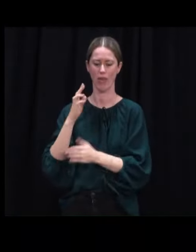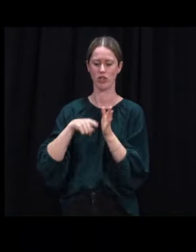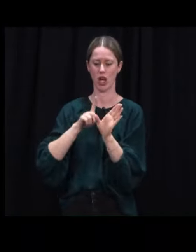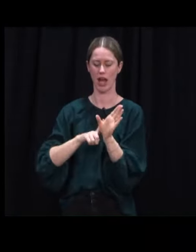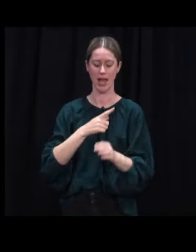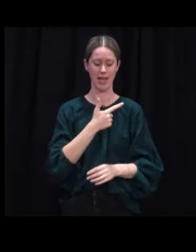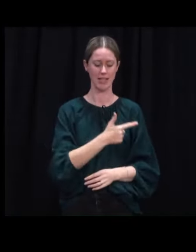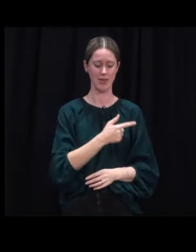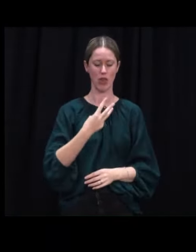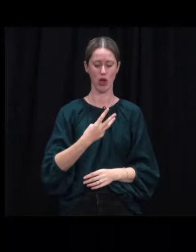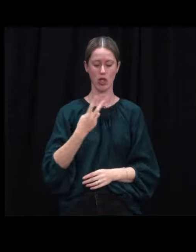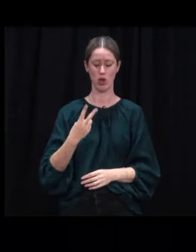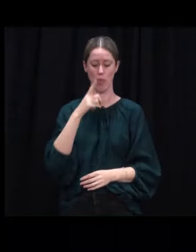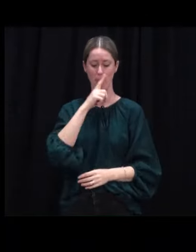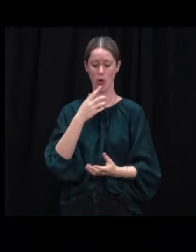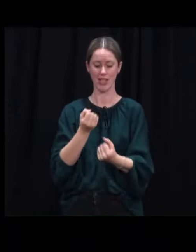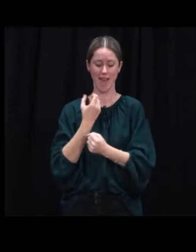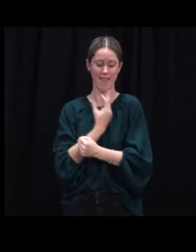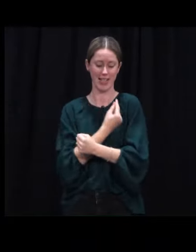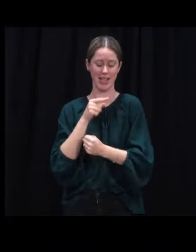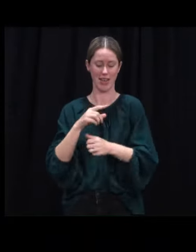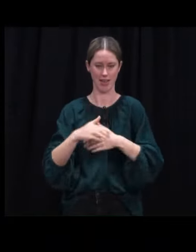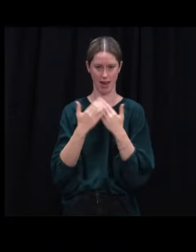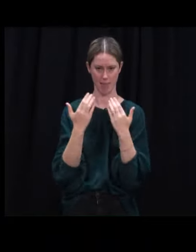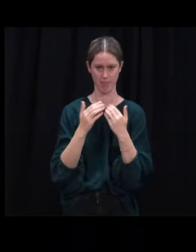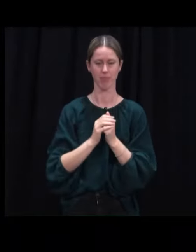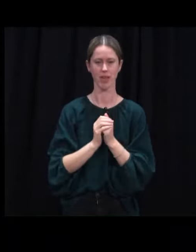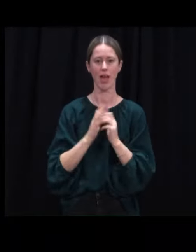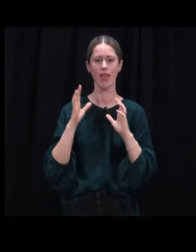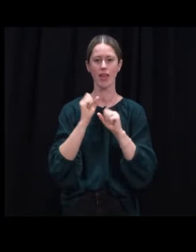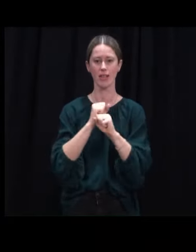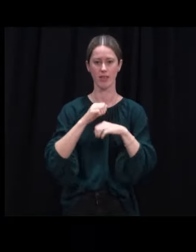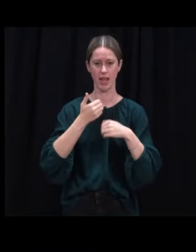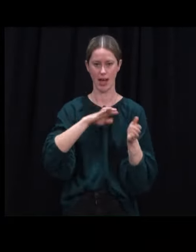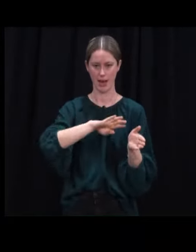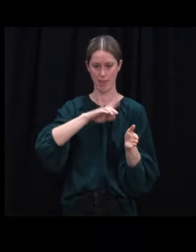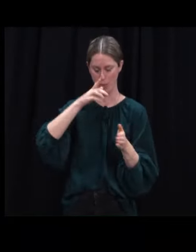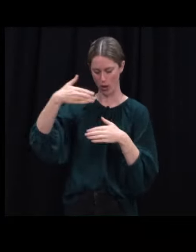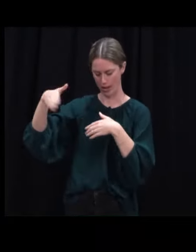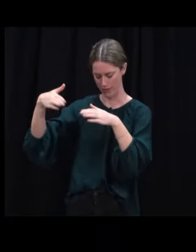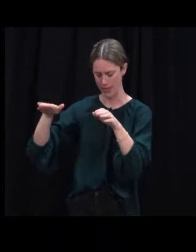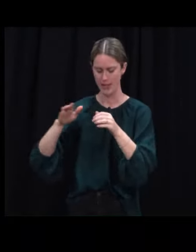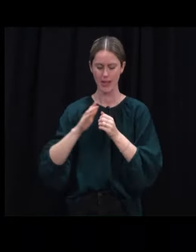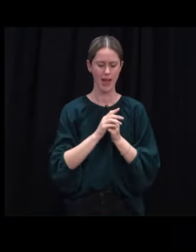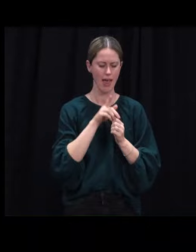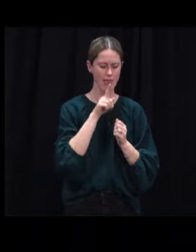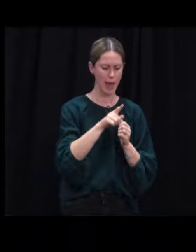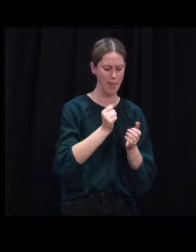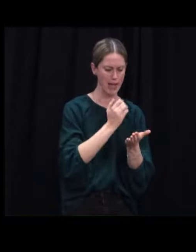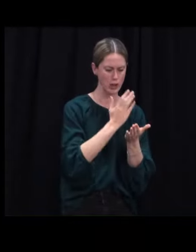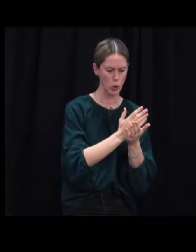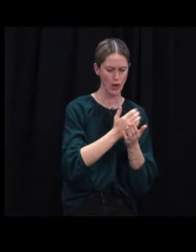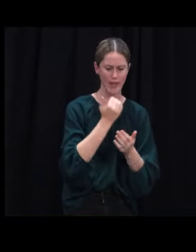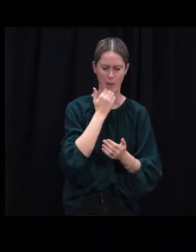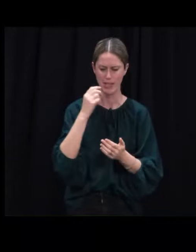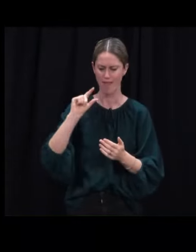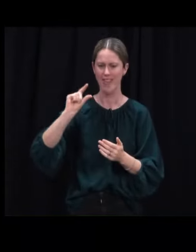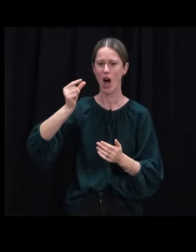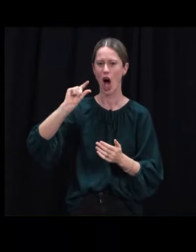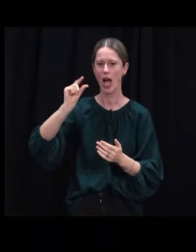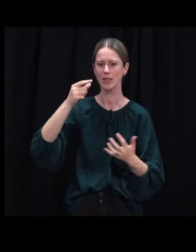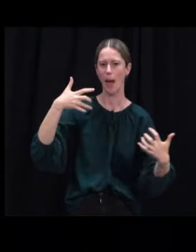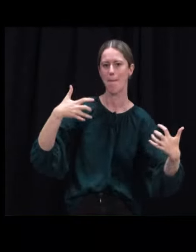732 people vaccinated that day. At the end of the day, at that time, there was a reconciliation process of all the vials,